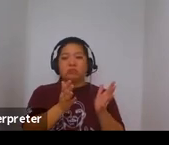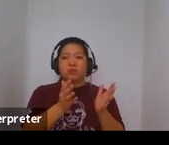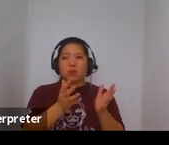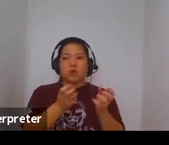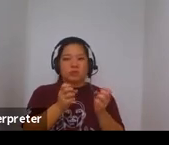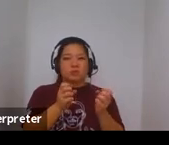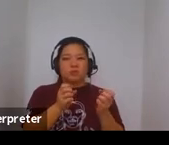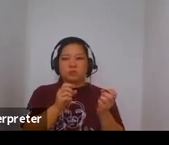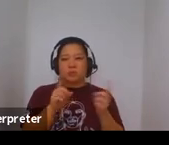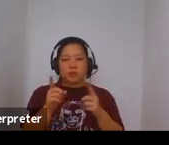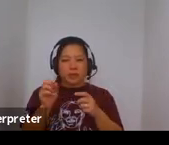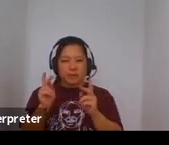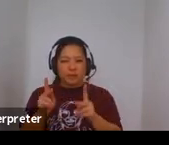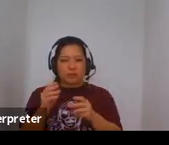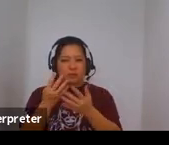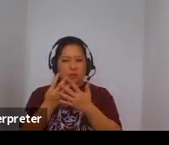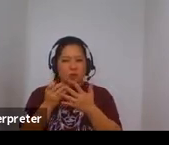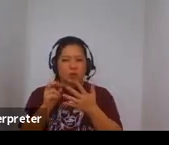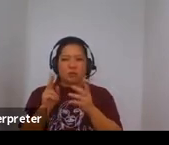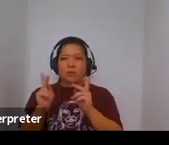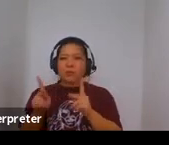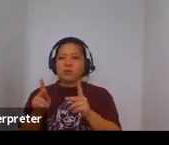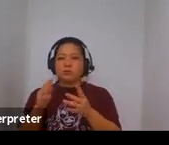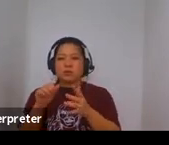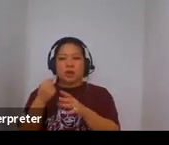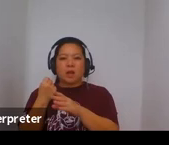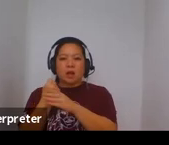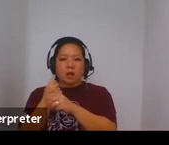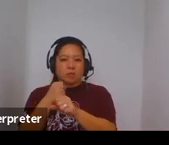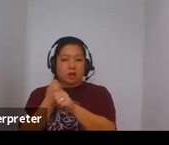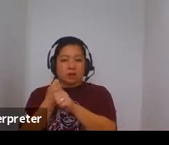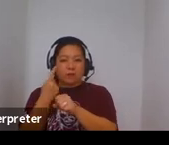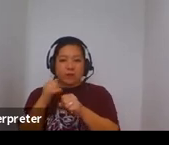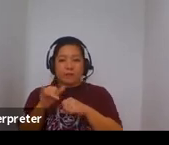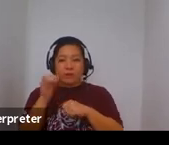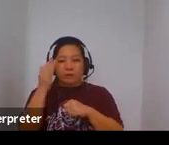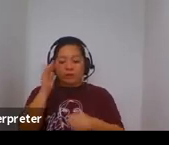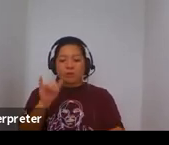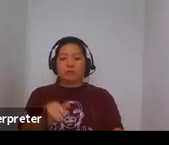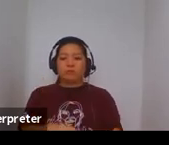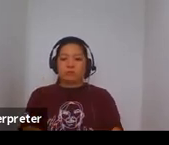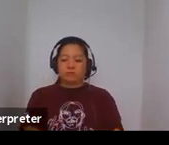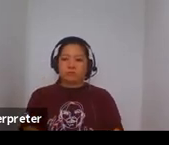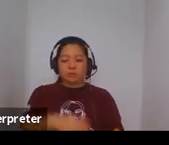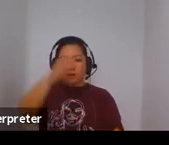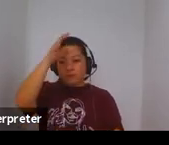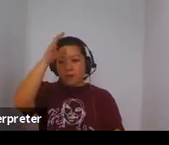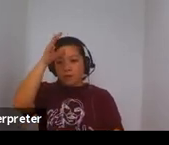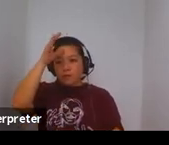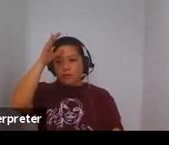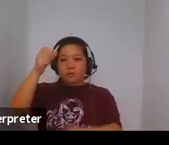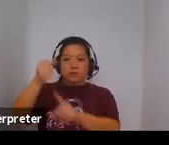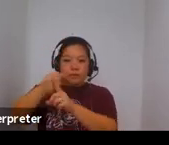The family does not want the person to be locked up forever. The father is